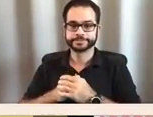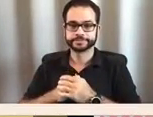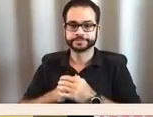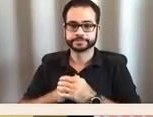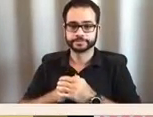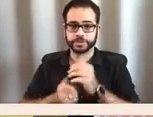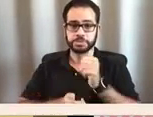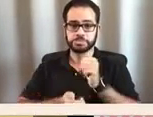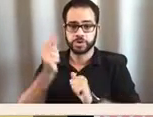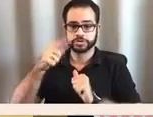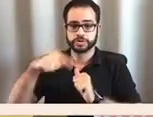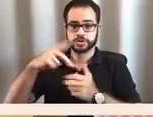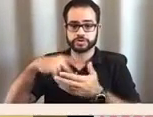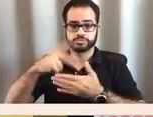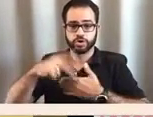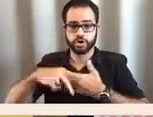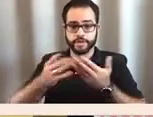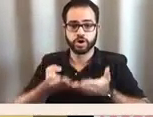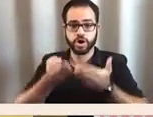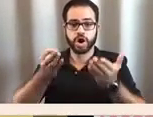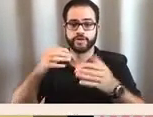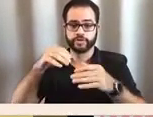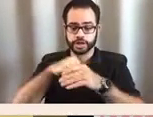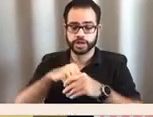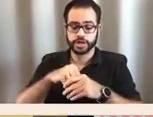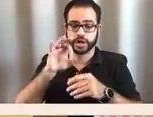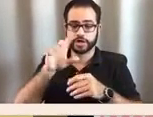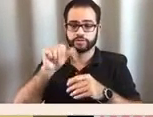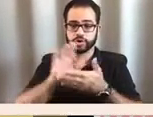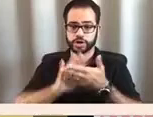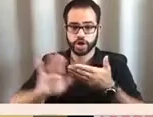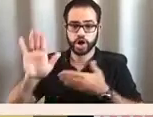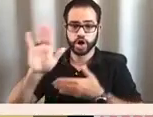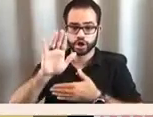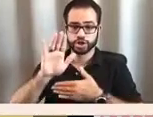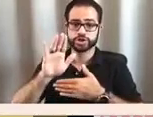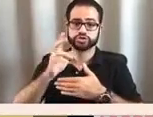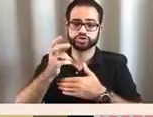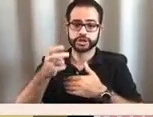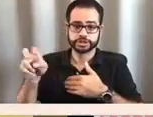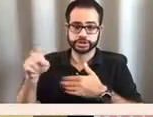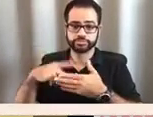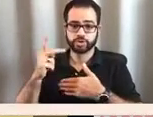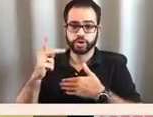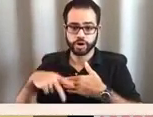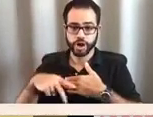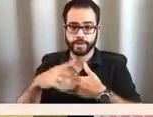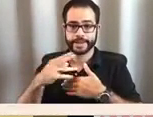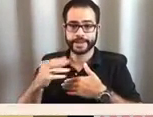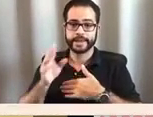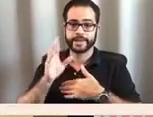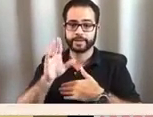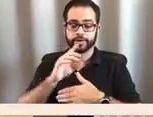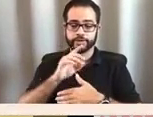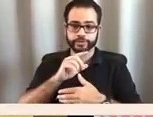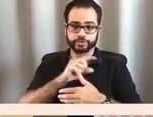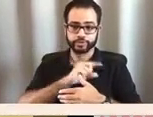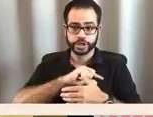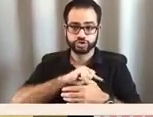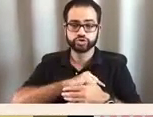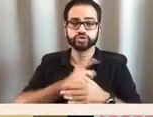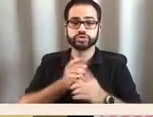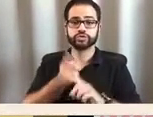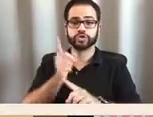And most of the programs that are offered at Florida Postsecondary Comprehensive Transition Programs and the credentials at those programs